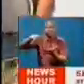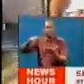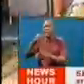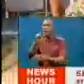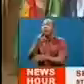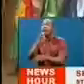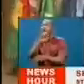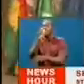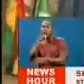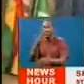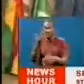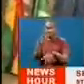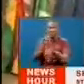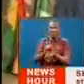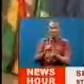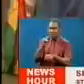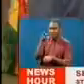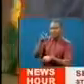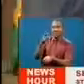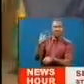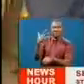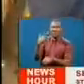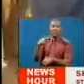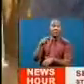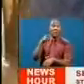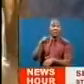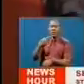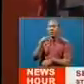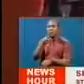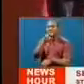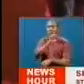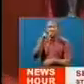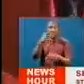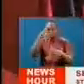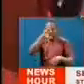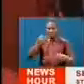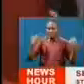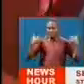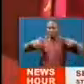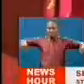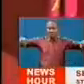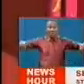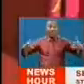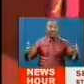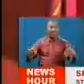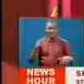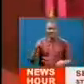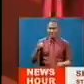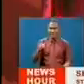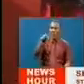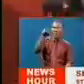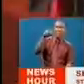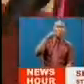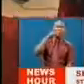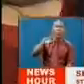Hausa culture. So this is a dress code of a typical Hausa man. It's very beautiful. So this is how a typical Hausa